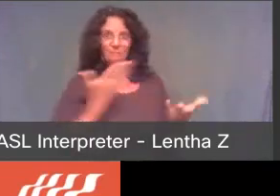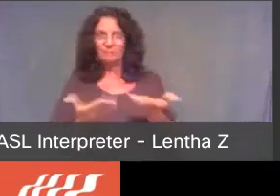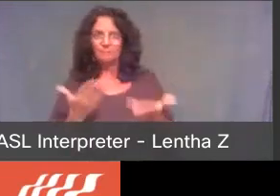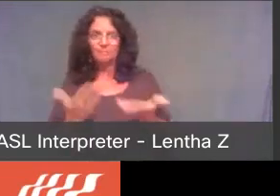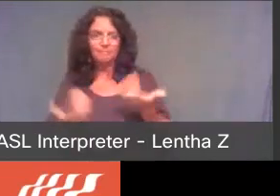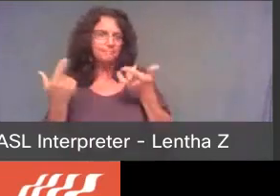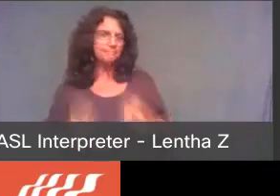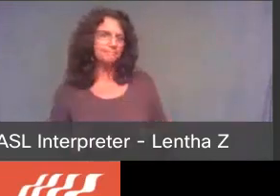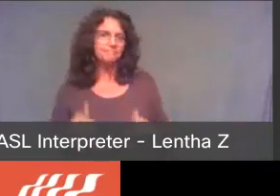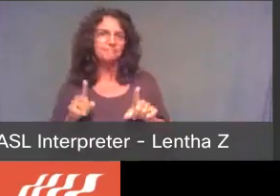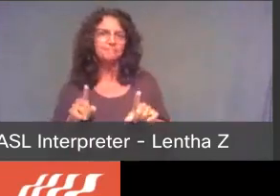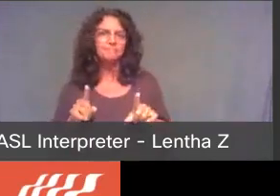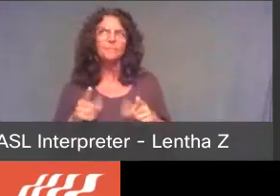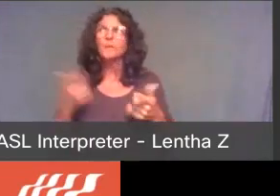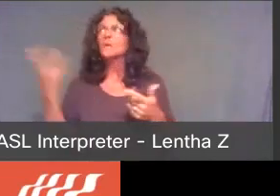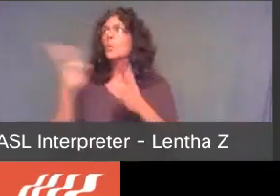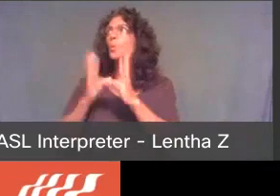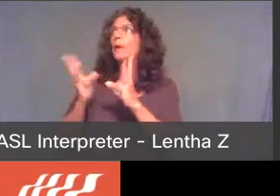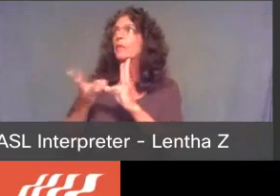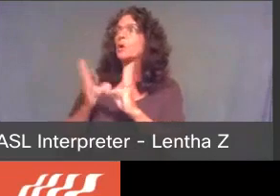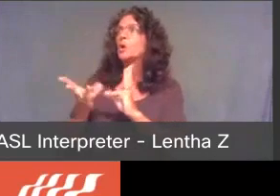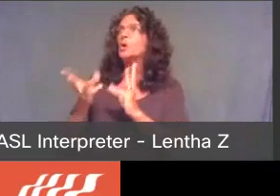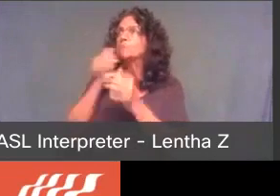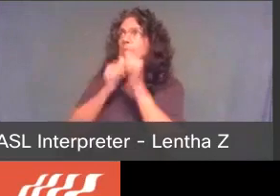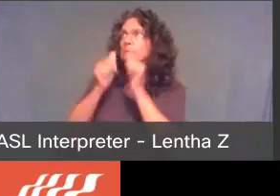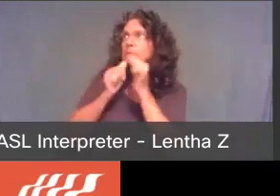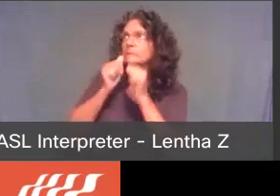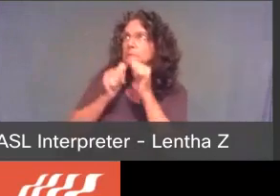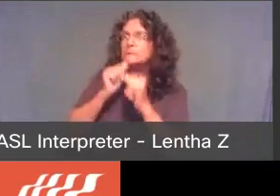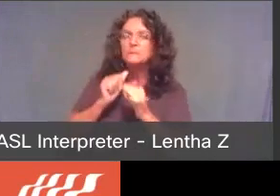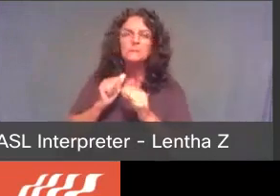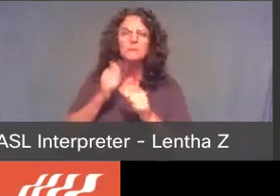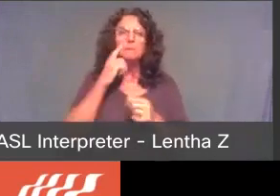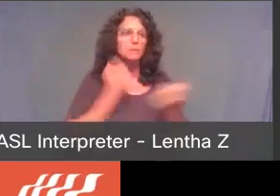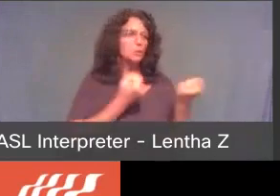experience the elements more severely because we don't have the buffer of a car.